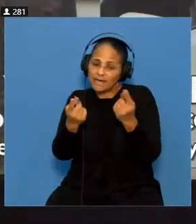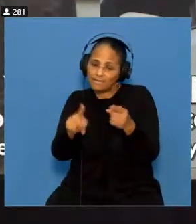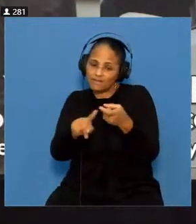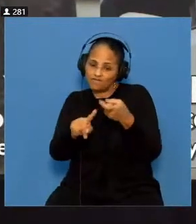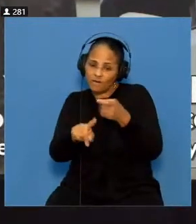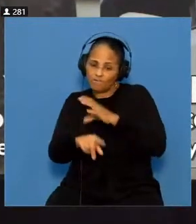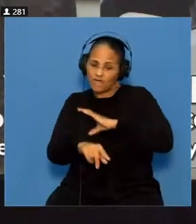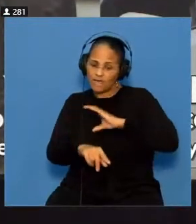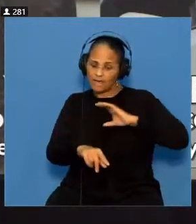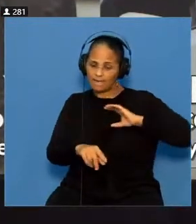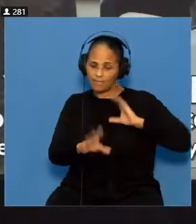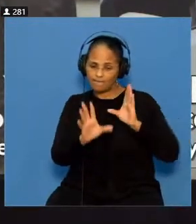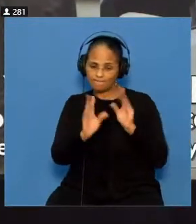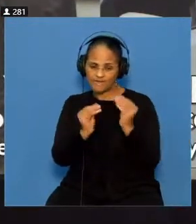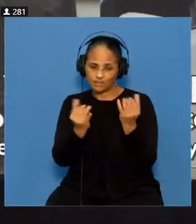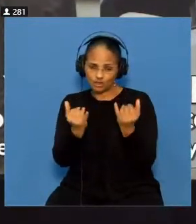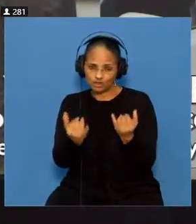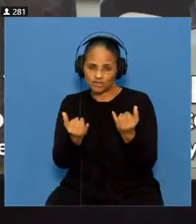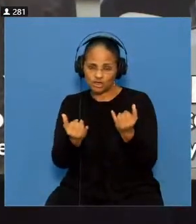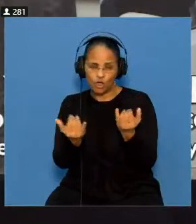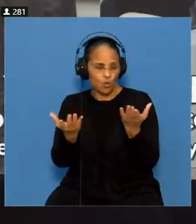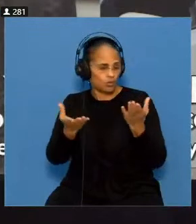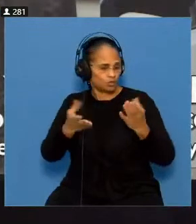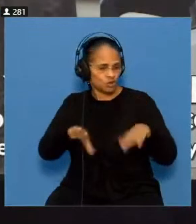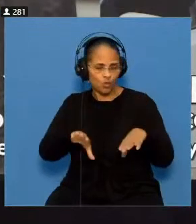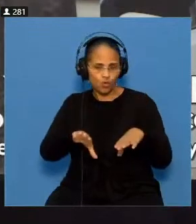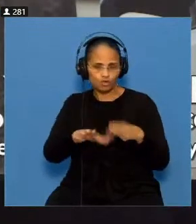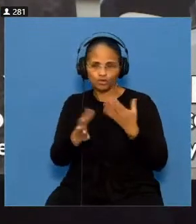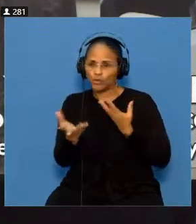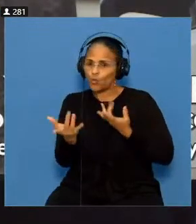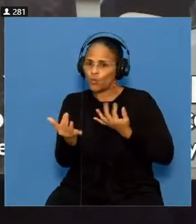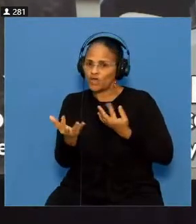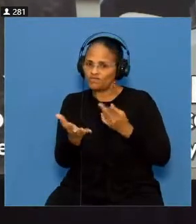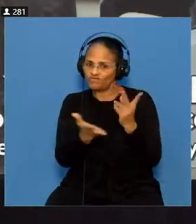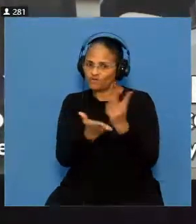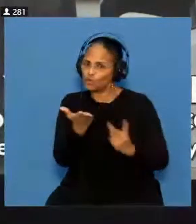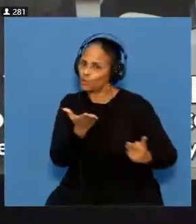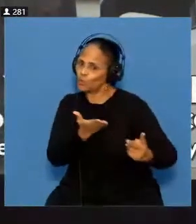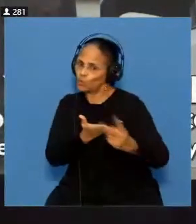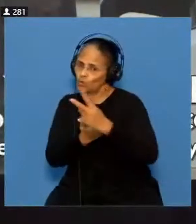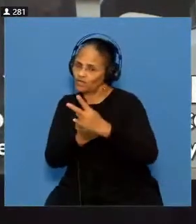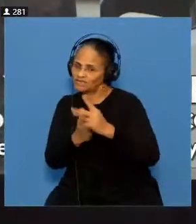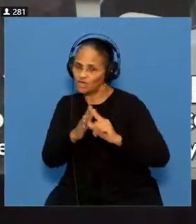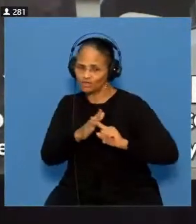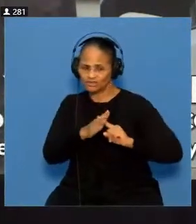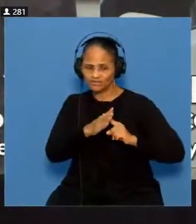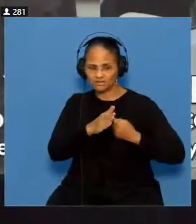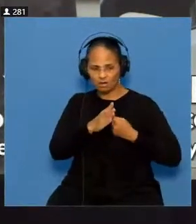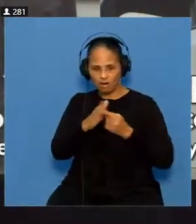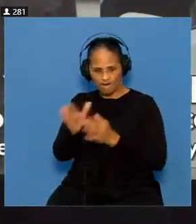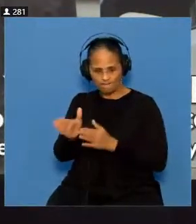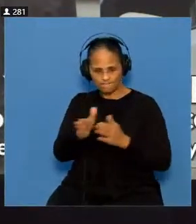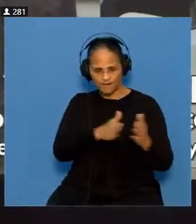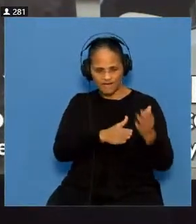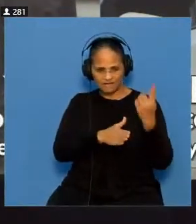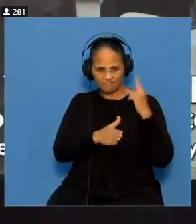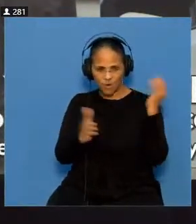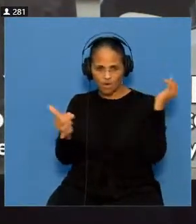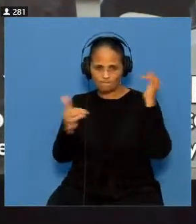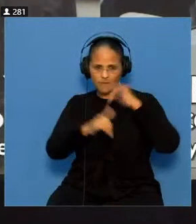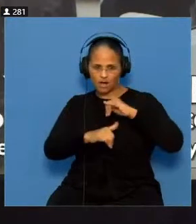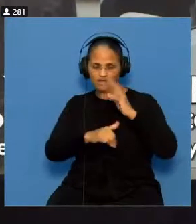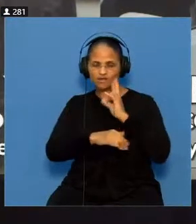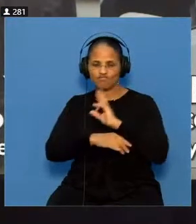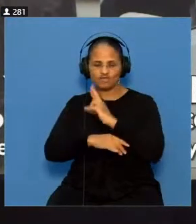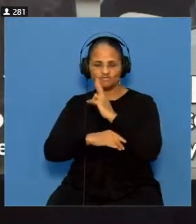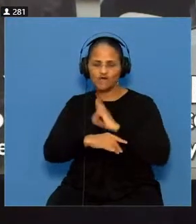meeting today is that we do not want to wait until 2 weeks from now to start making plans for bars and restaurants to